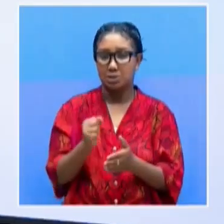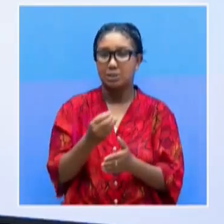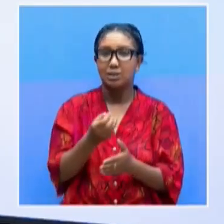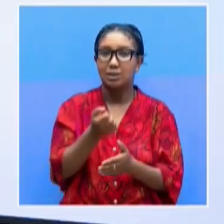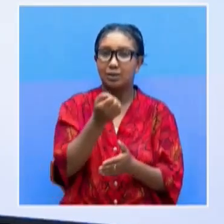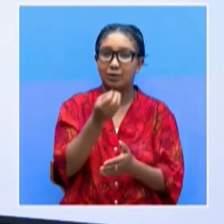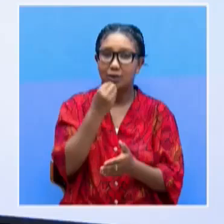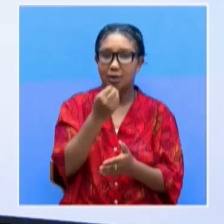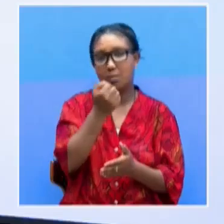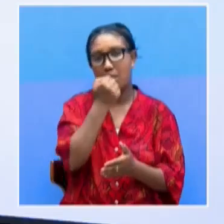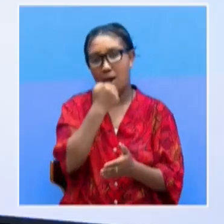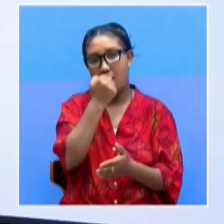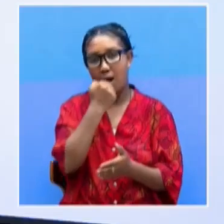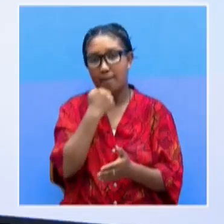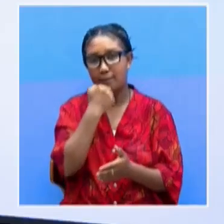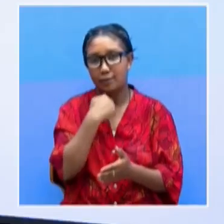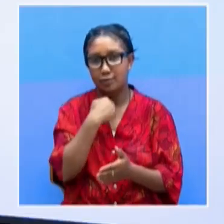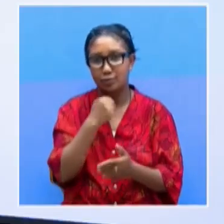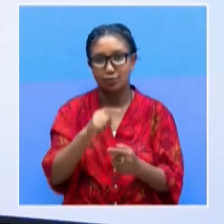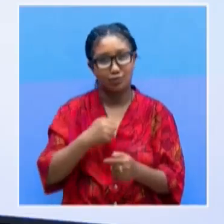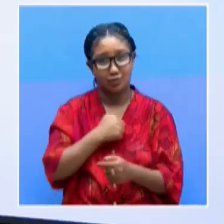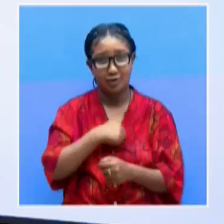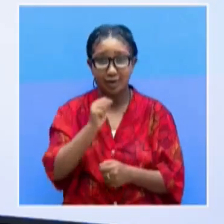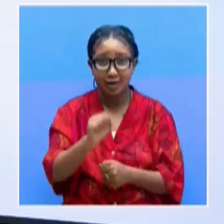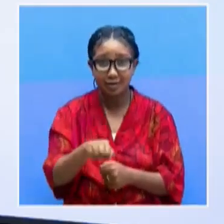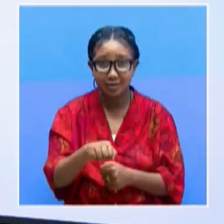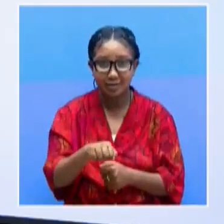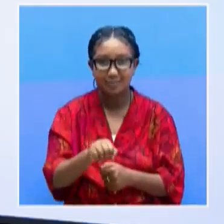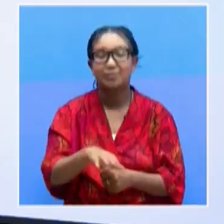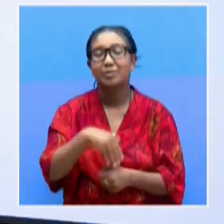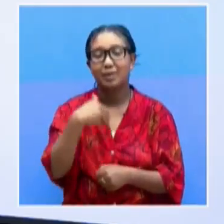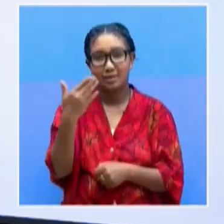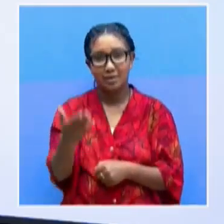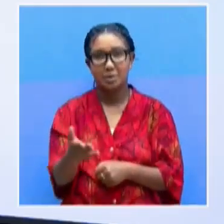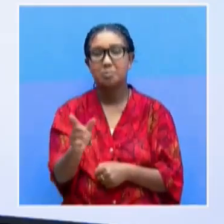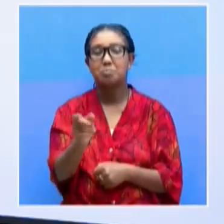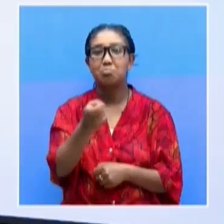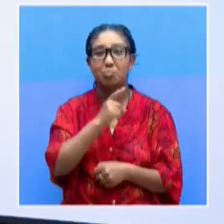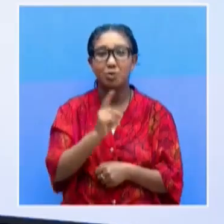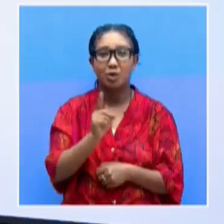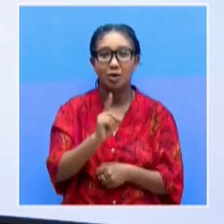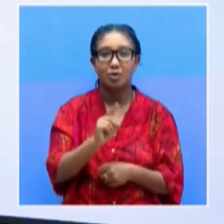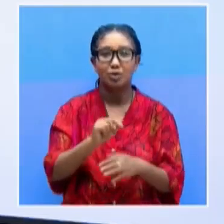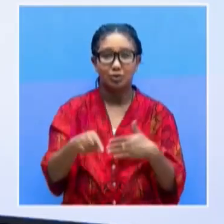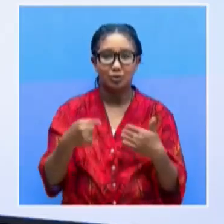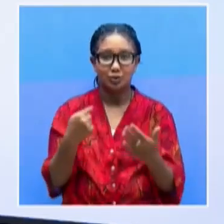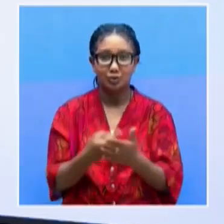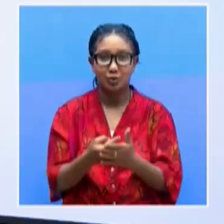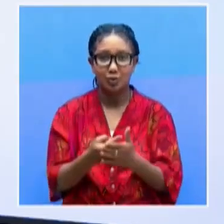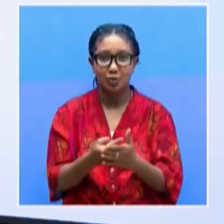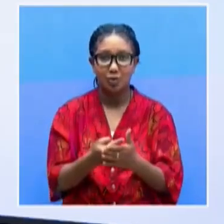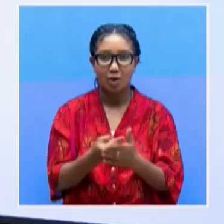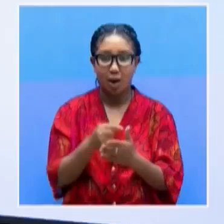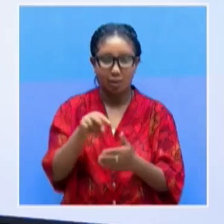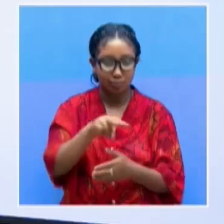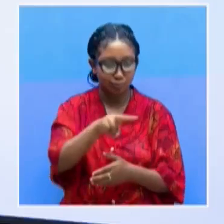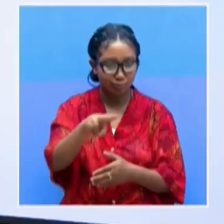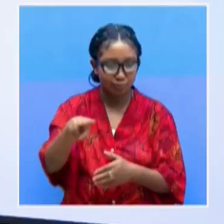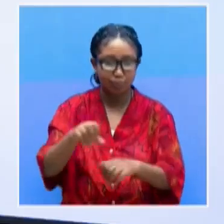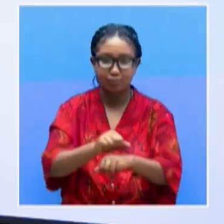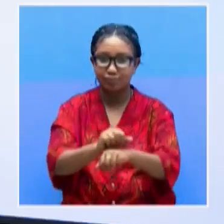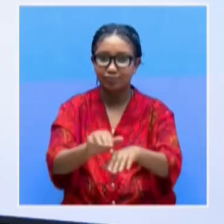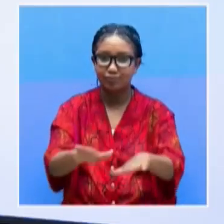an apple. Too sad. Yeah? Okay, then what do you do? So I looked for